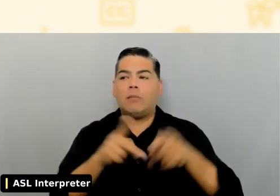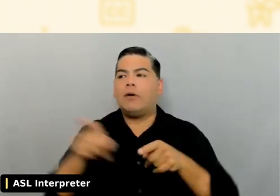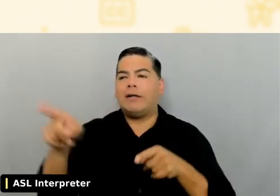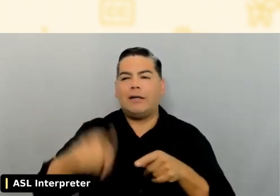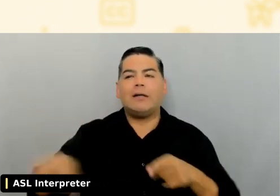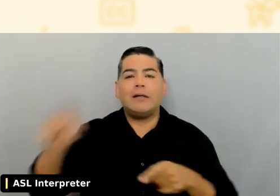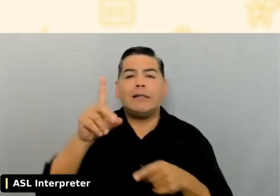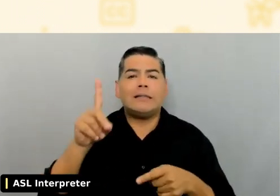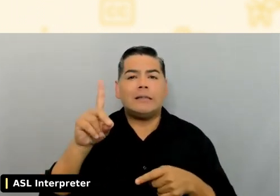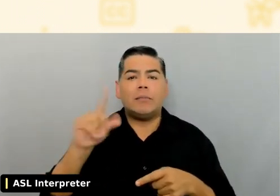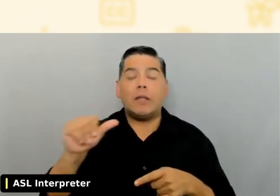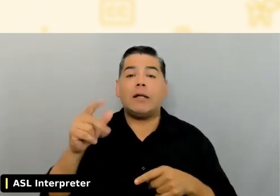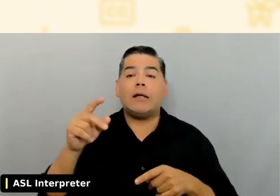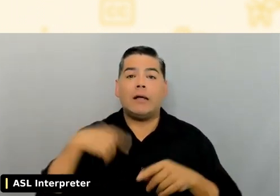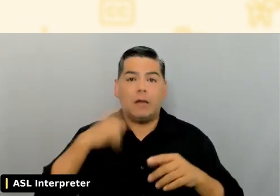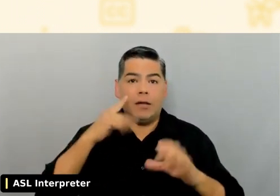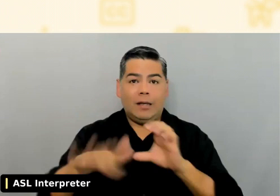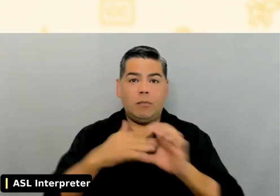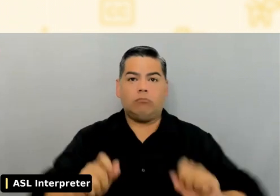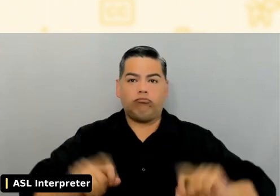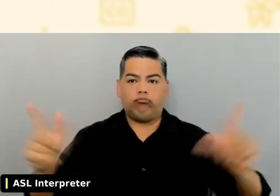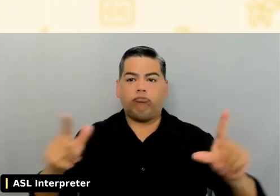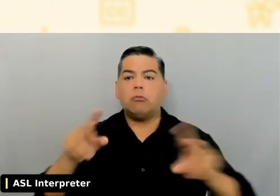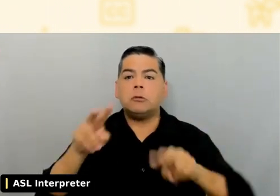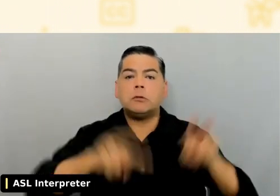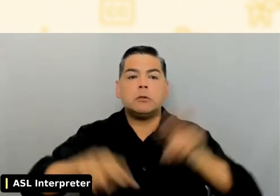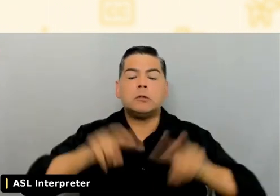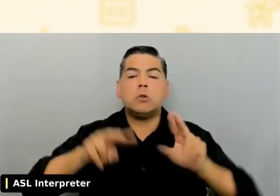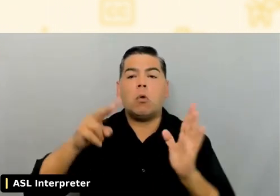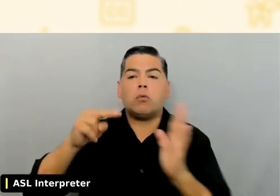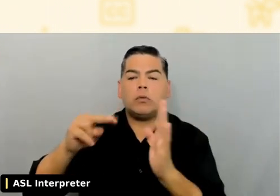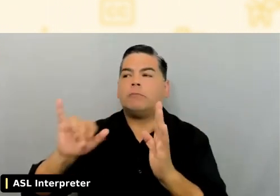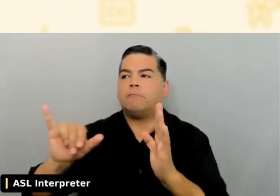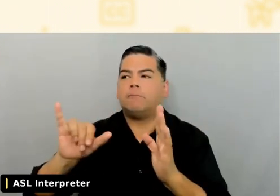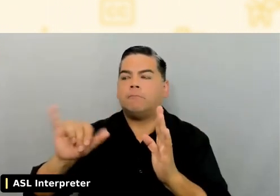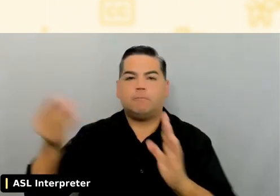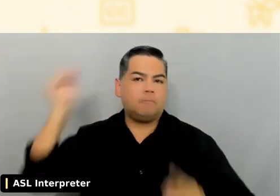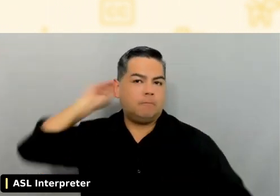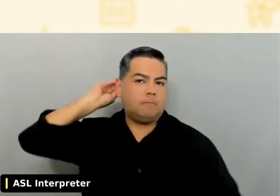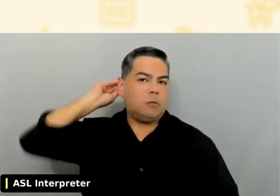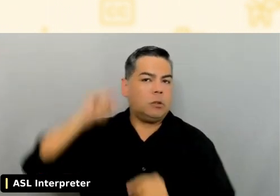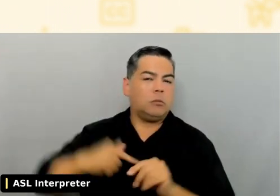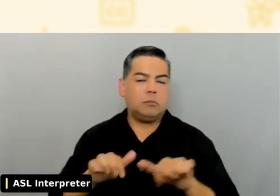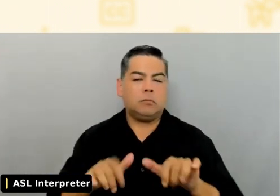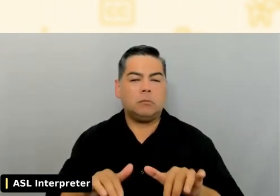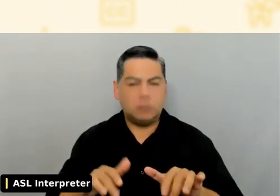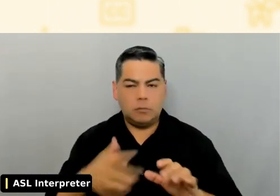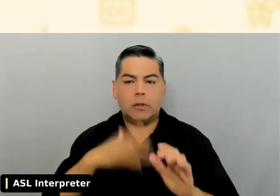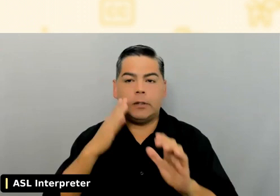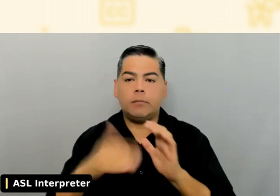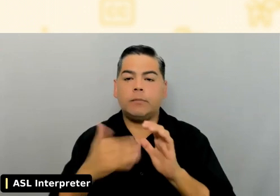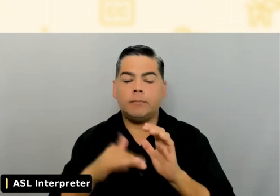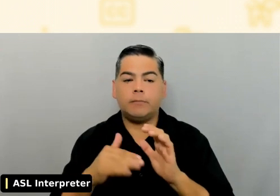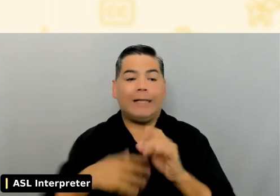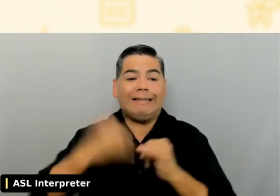disabilities view and read our emails, we can use that as consideration when writing the emails. And last but not